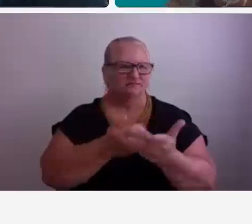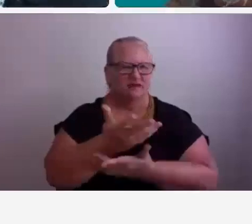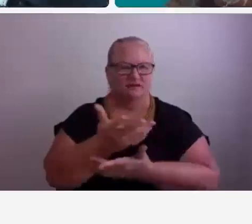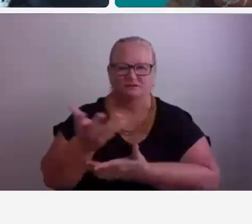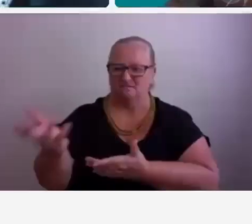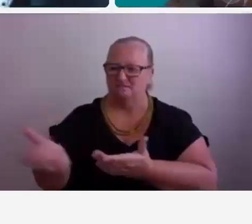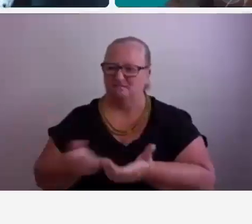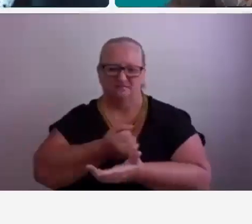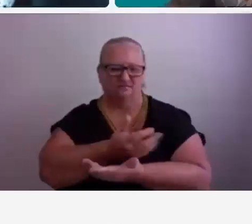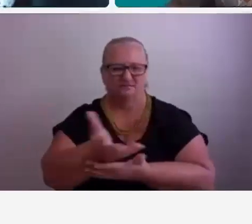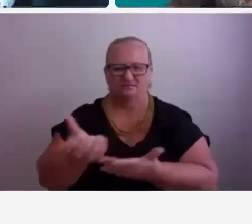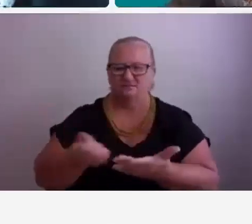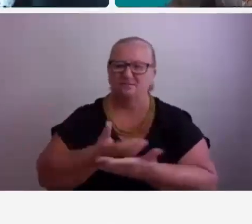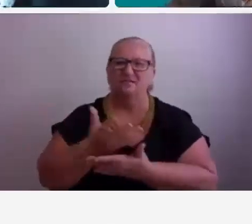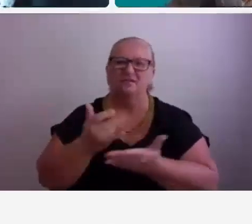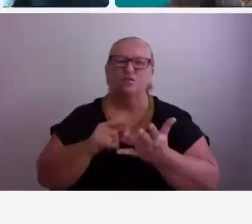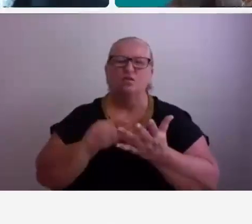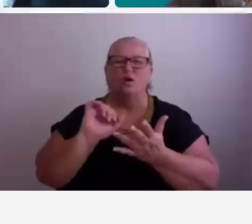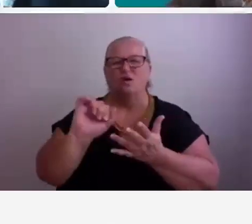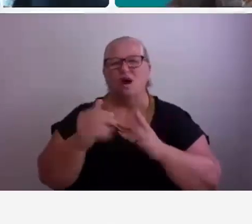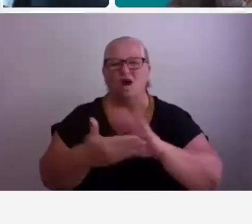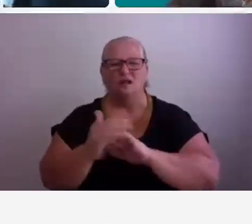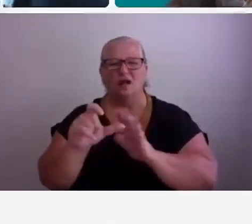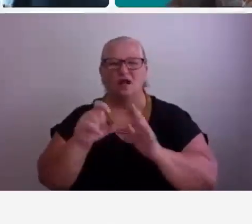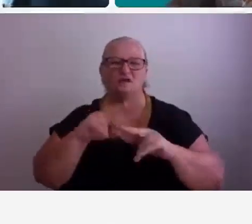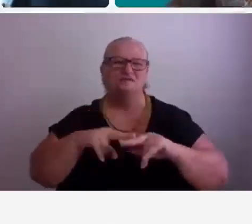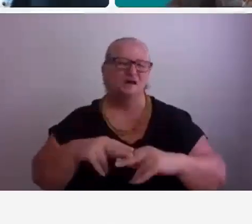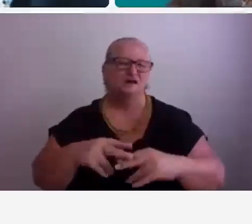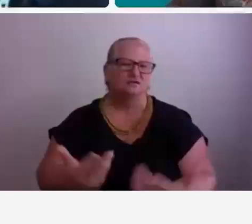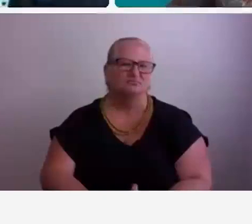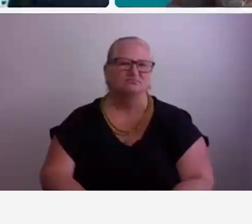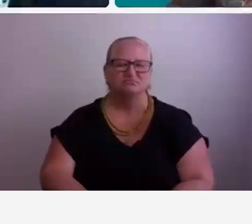residents that you have and their associated classifications.